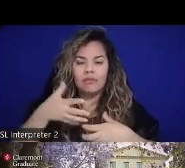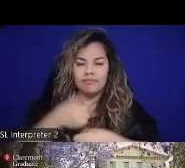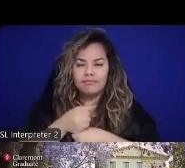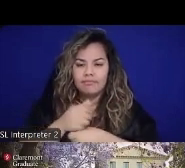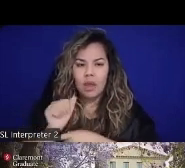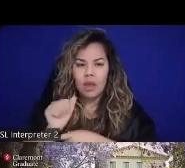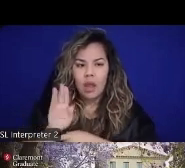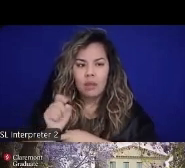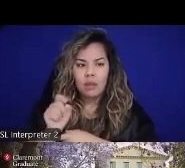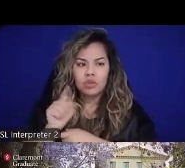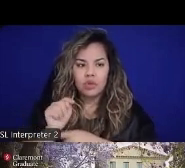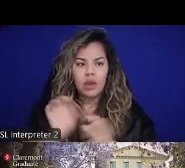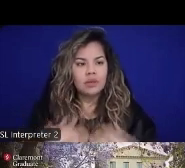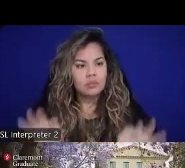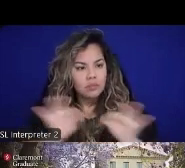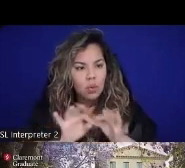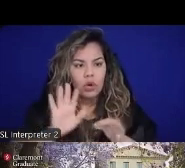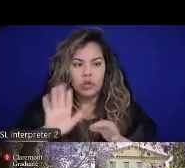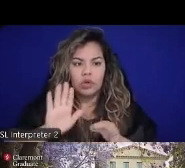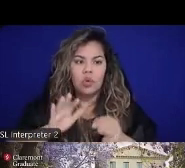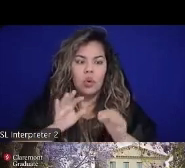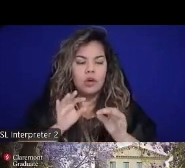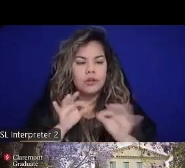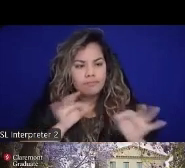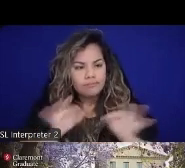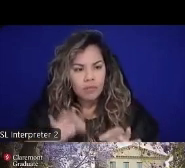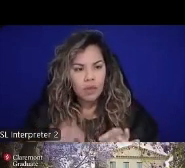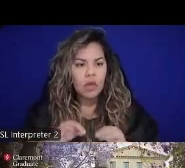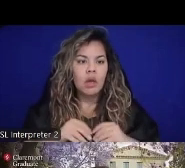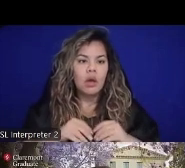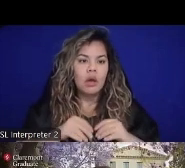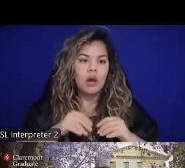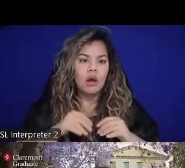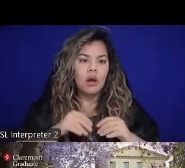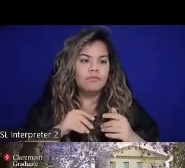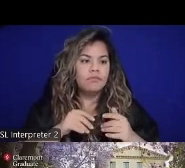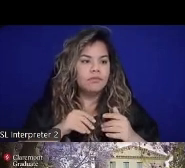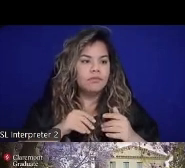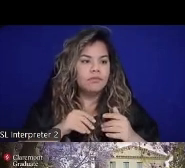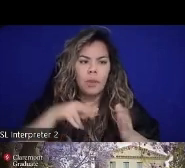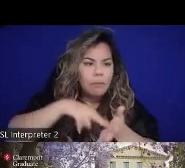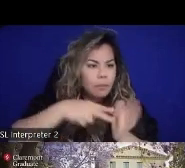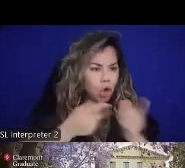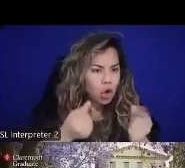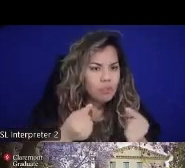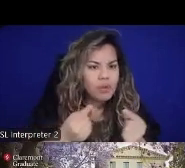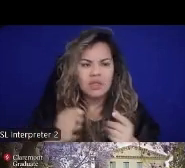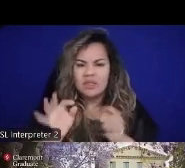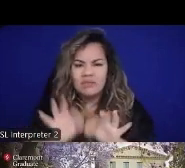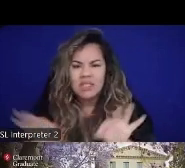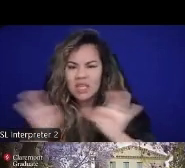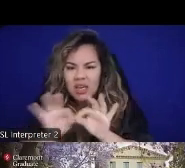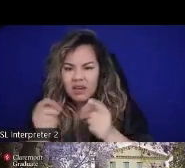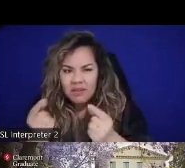study purpose, significance, and context. If you're submitting an empirical study, that should include an